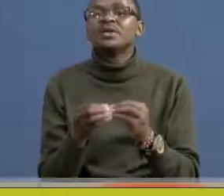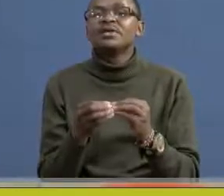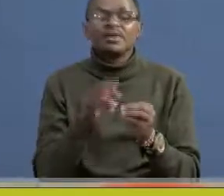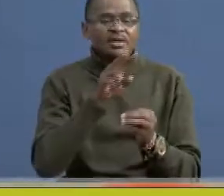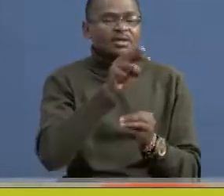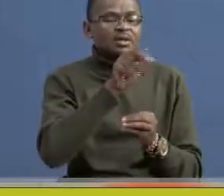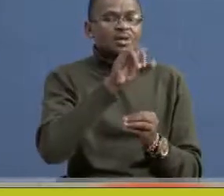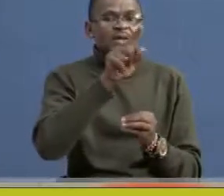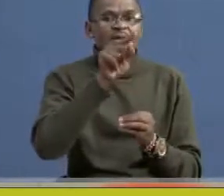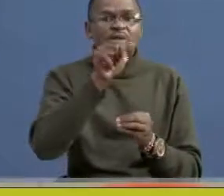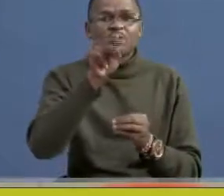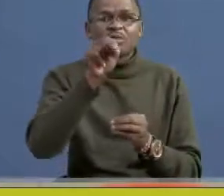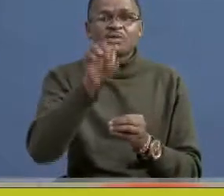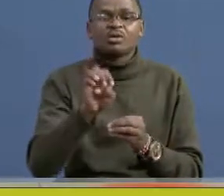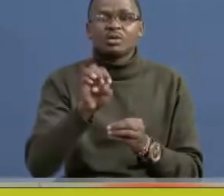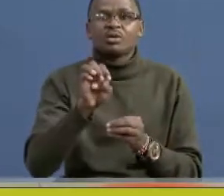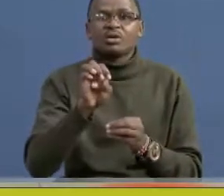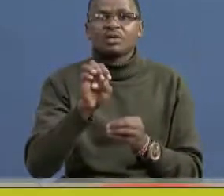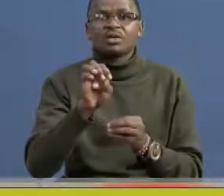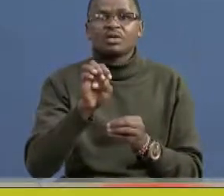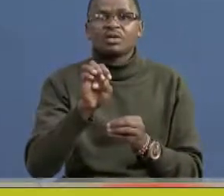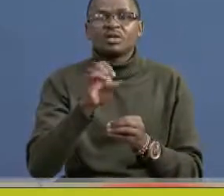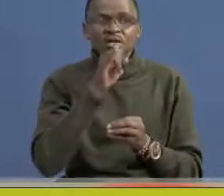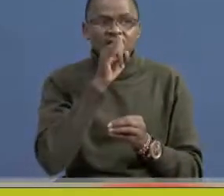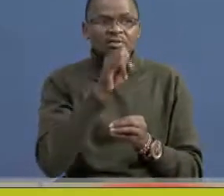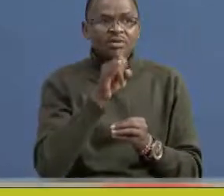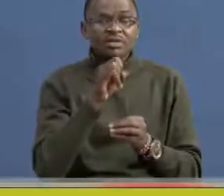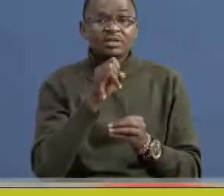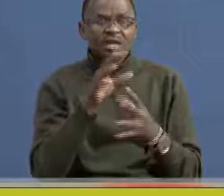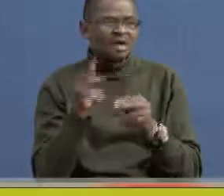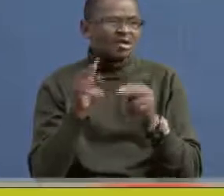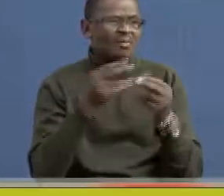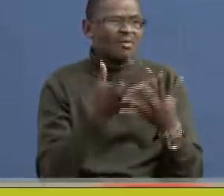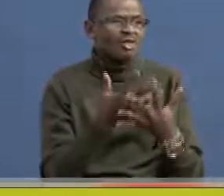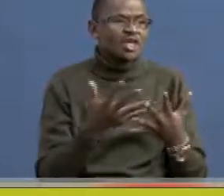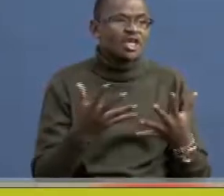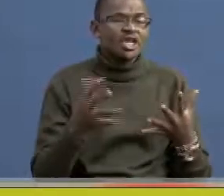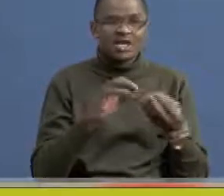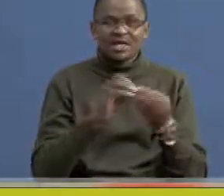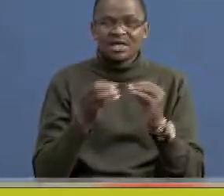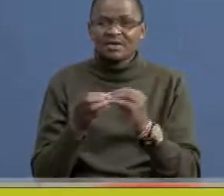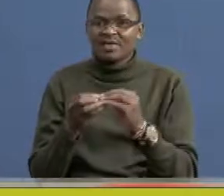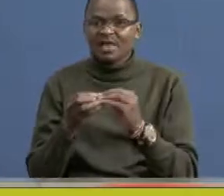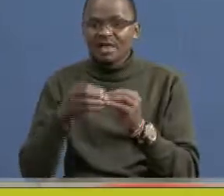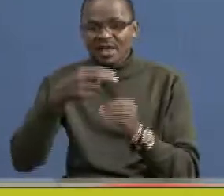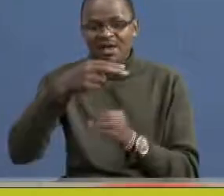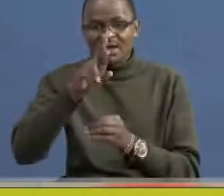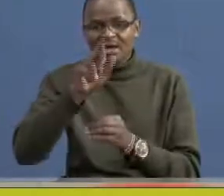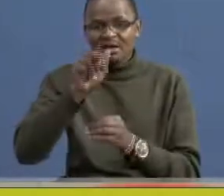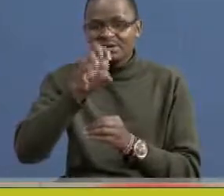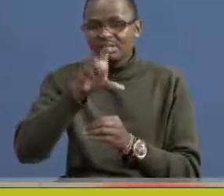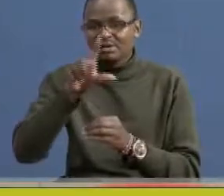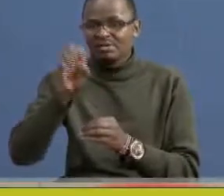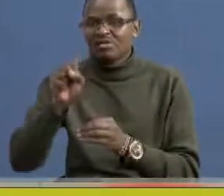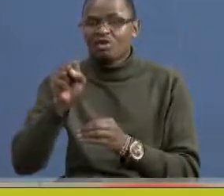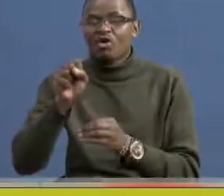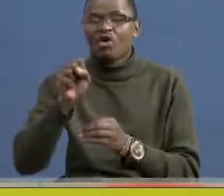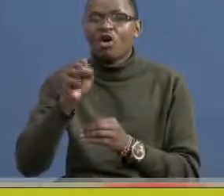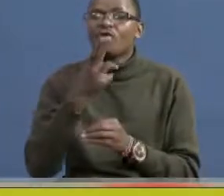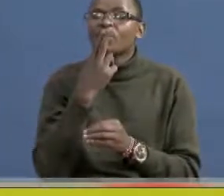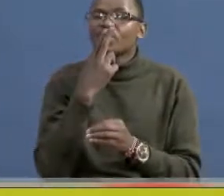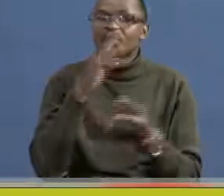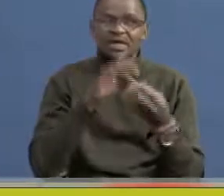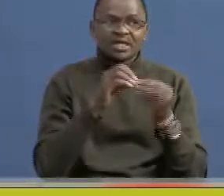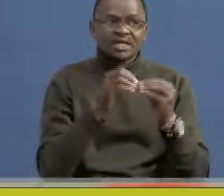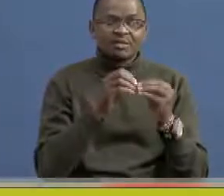nicotine is a bit of a misnomer, I think, that it's nicotine that creates the harm risks. It's the combustion of tobacco that